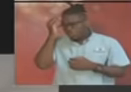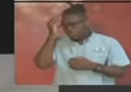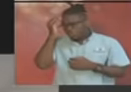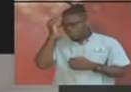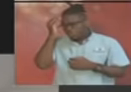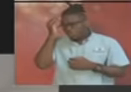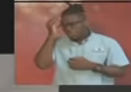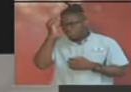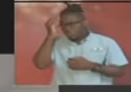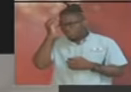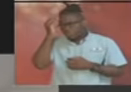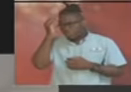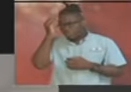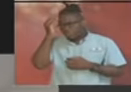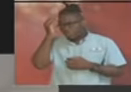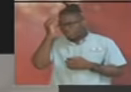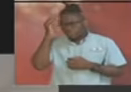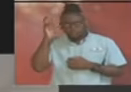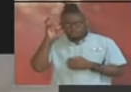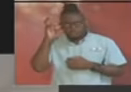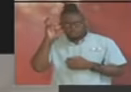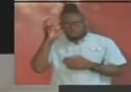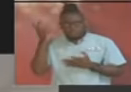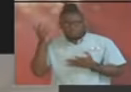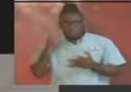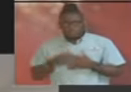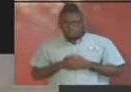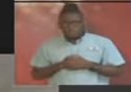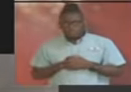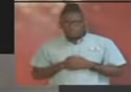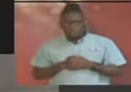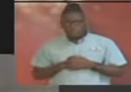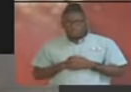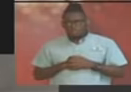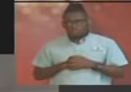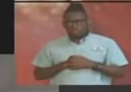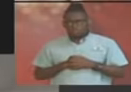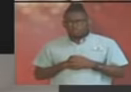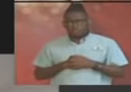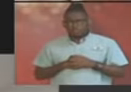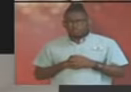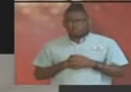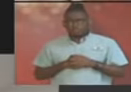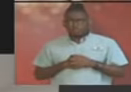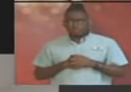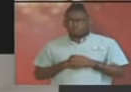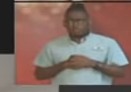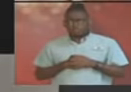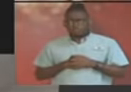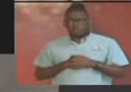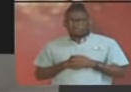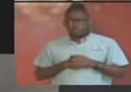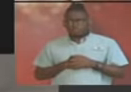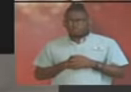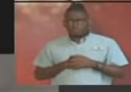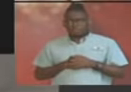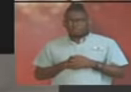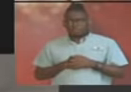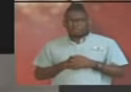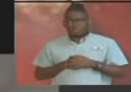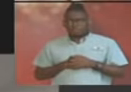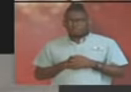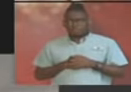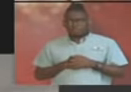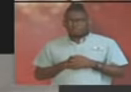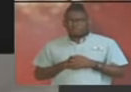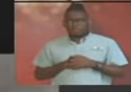turtle conservationists to allow them to access beaches at night now that turtle nesting season is in